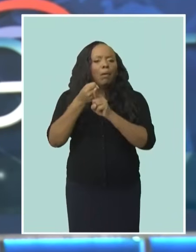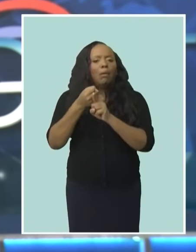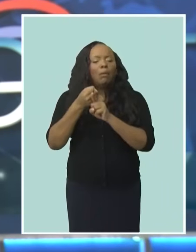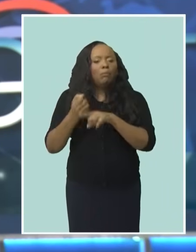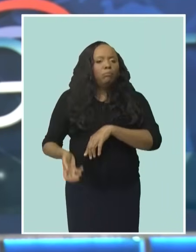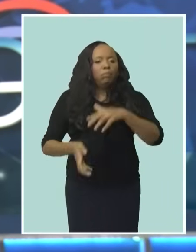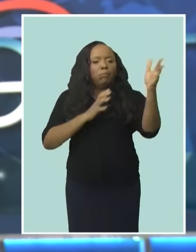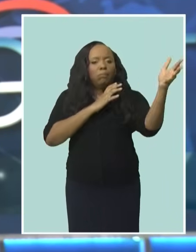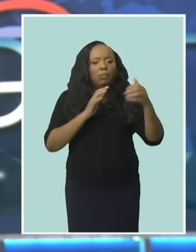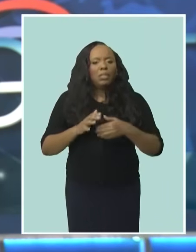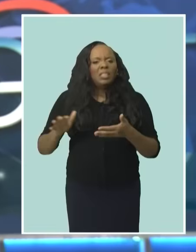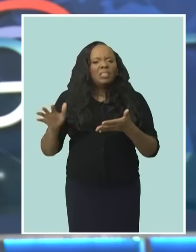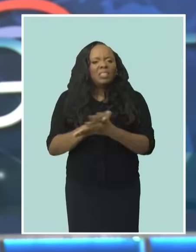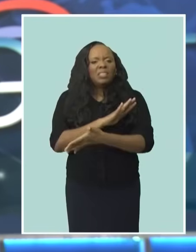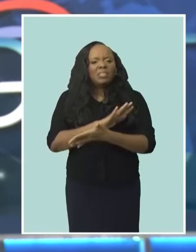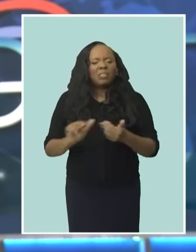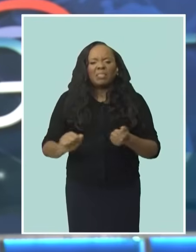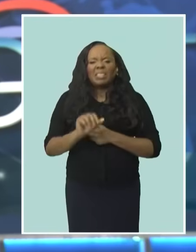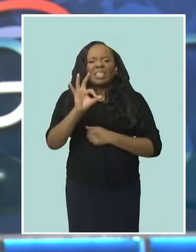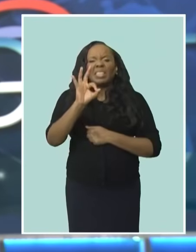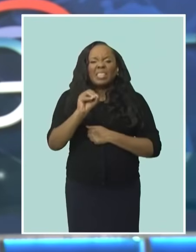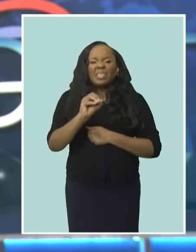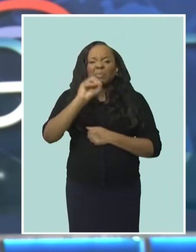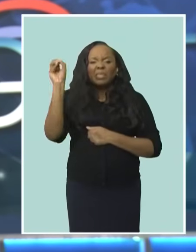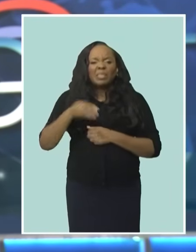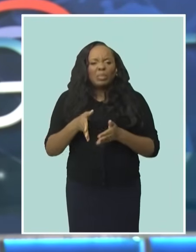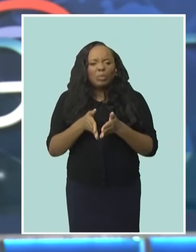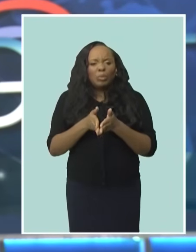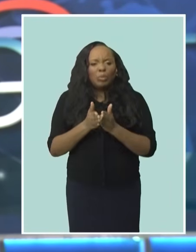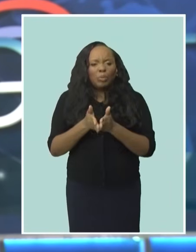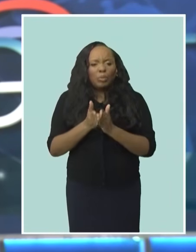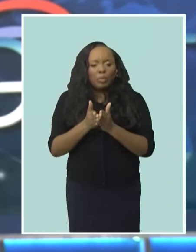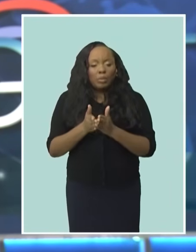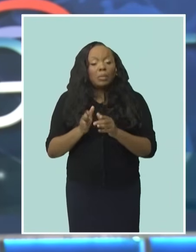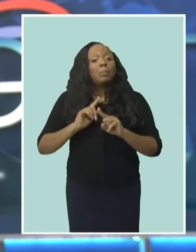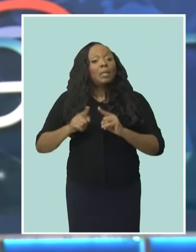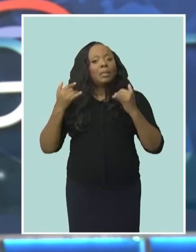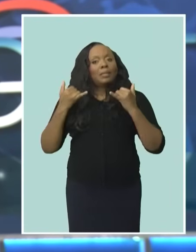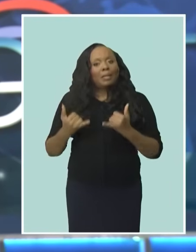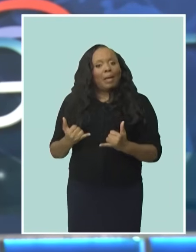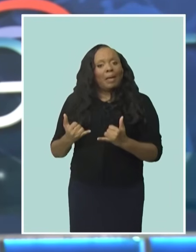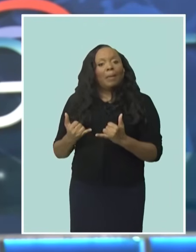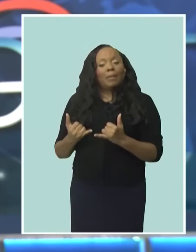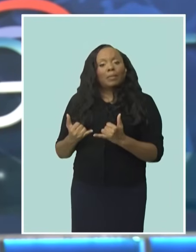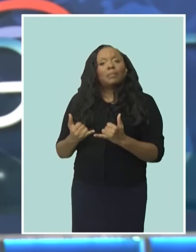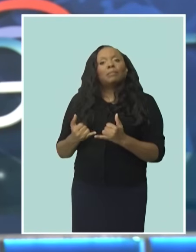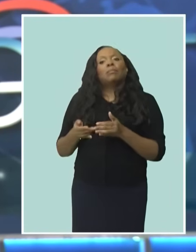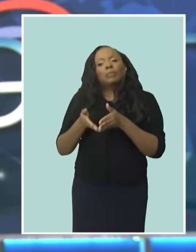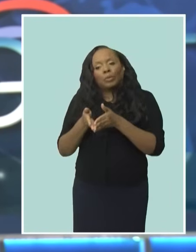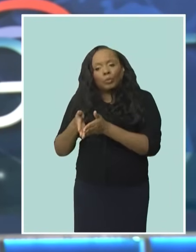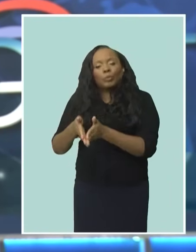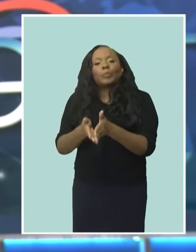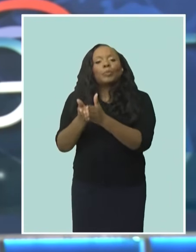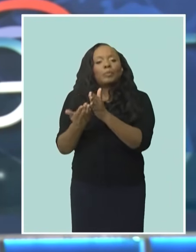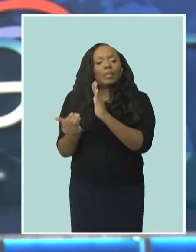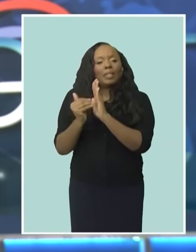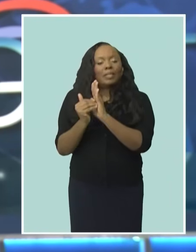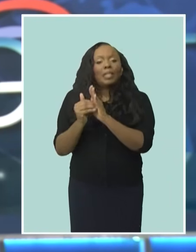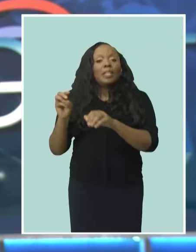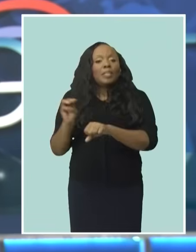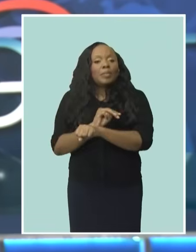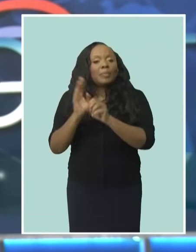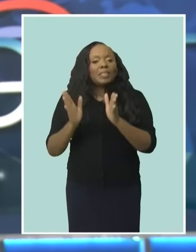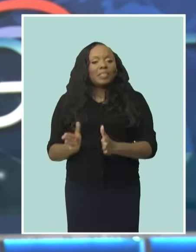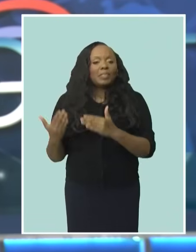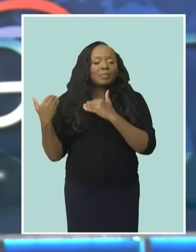Barbados, destroying 90% of the active fleet, a majority of the vessels are able to sail again. Minister of Environment, National